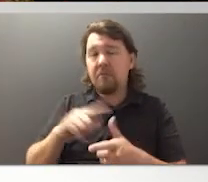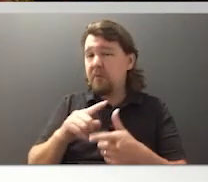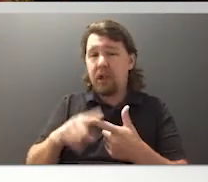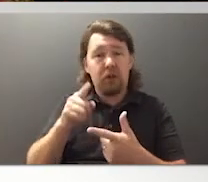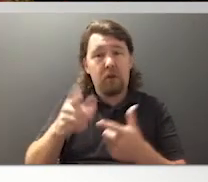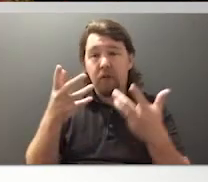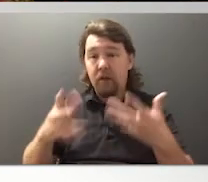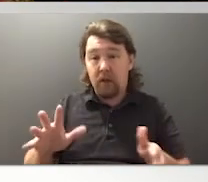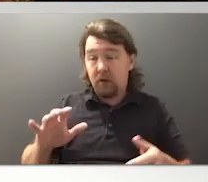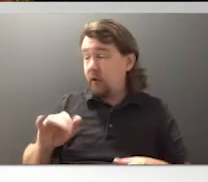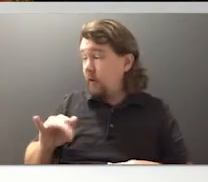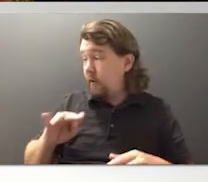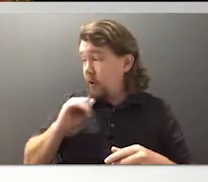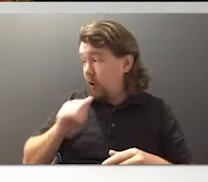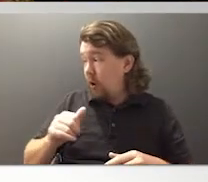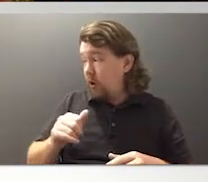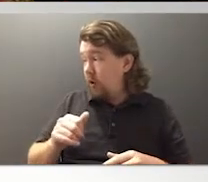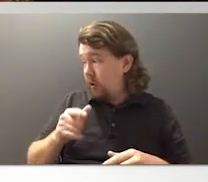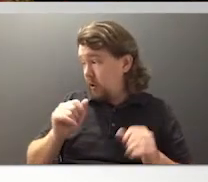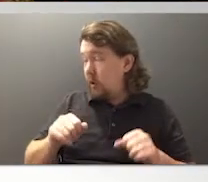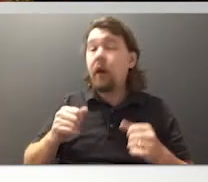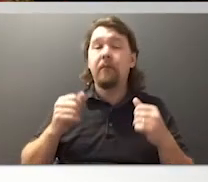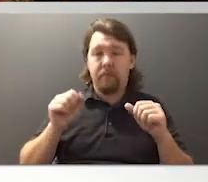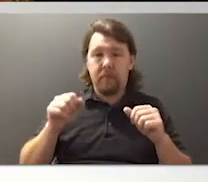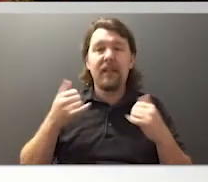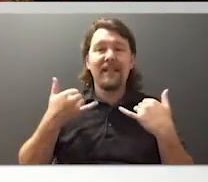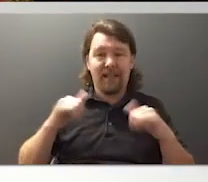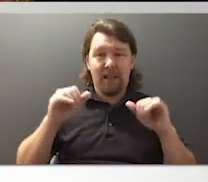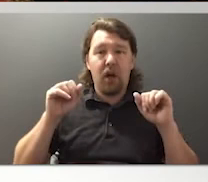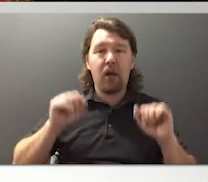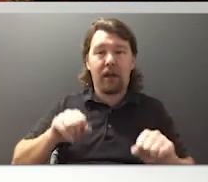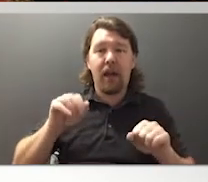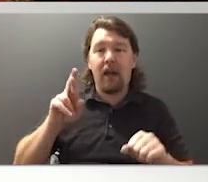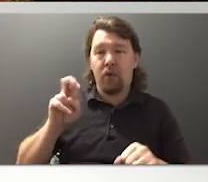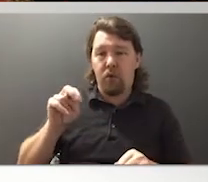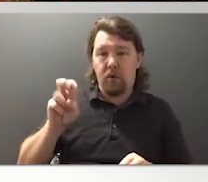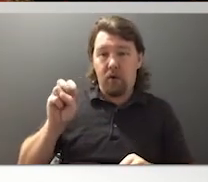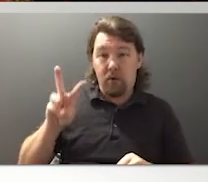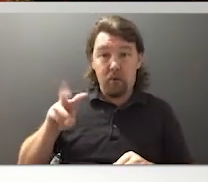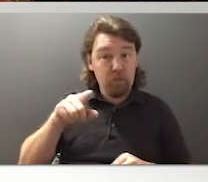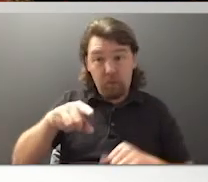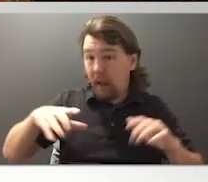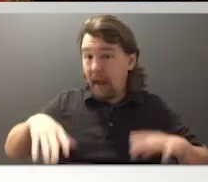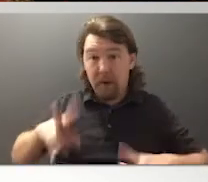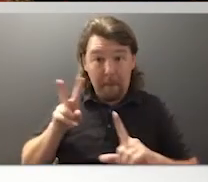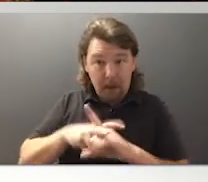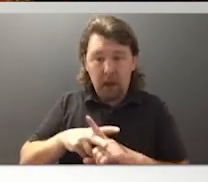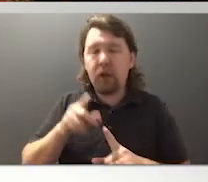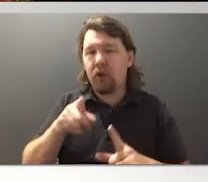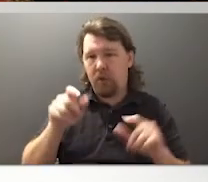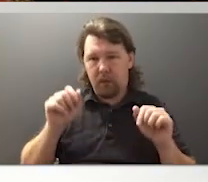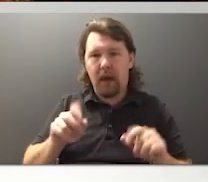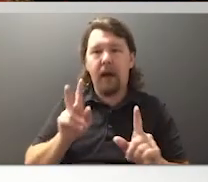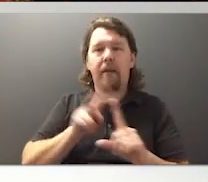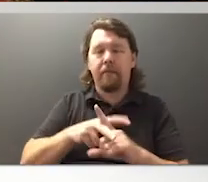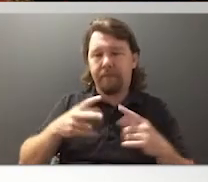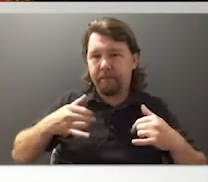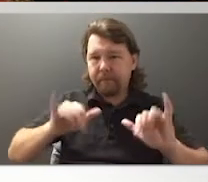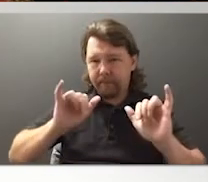can they still renew? You can still renew. If you have not applied yet, you can still apply. And I'll talk to that in a